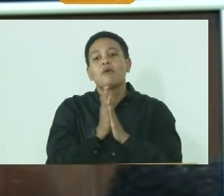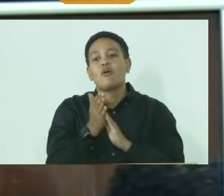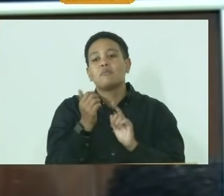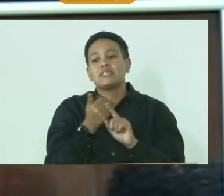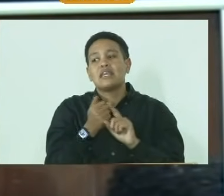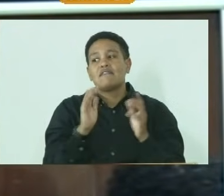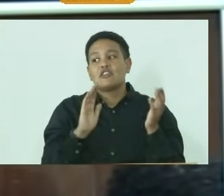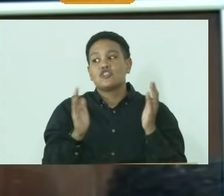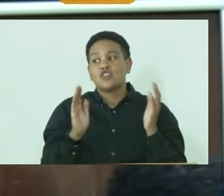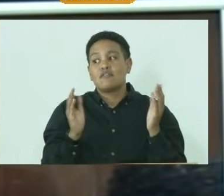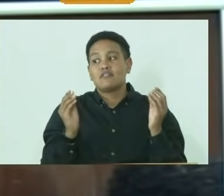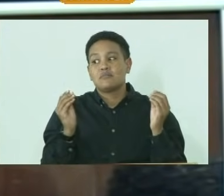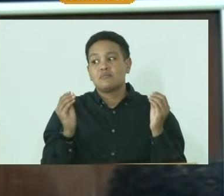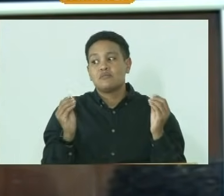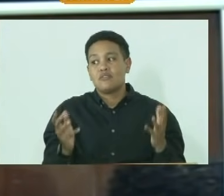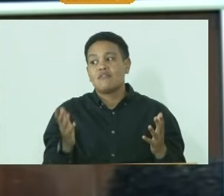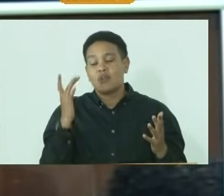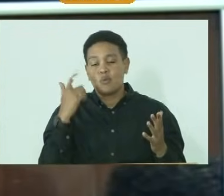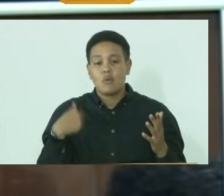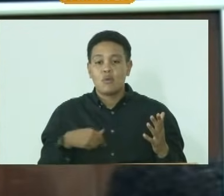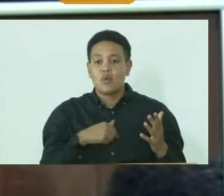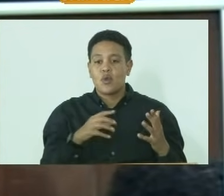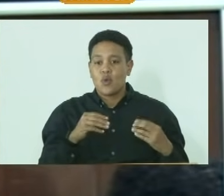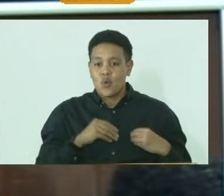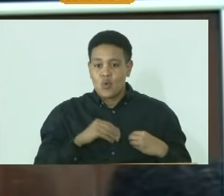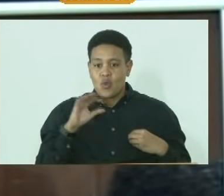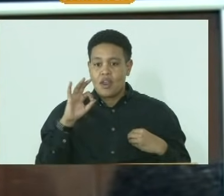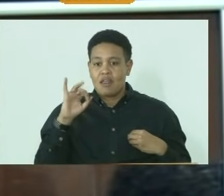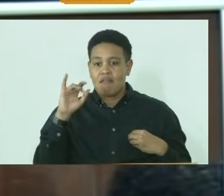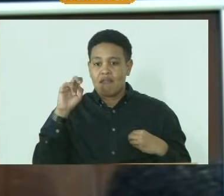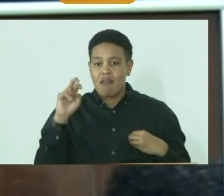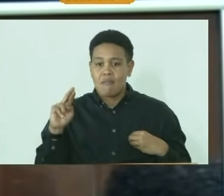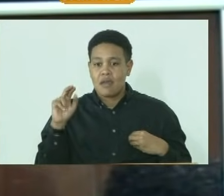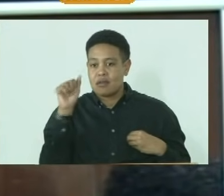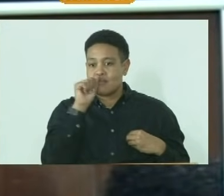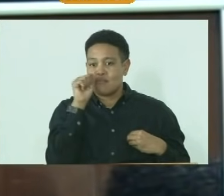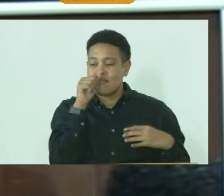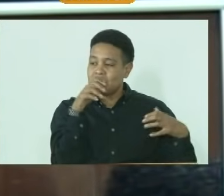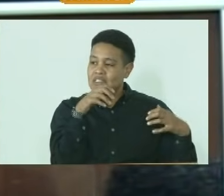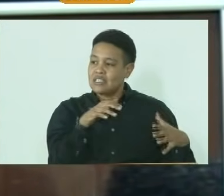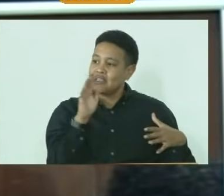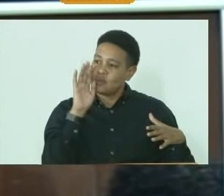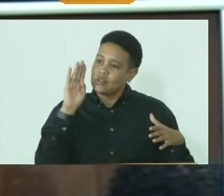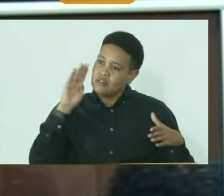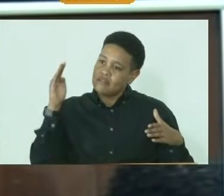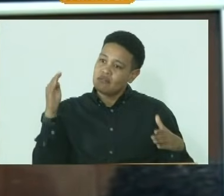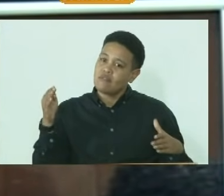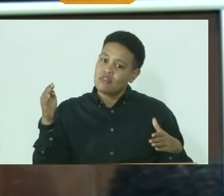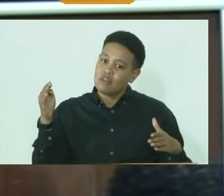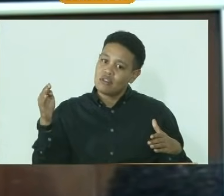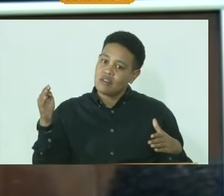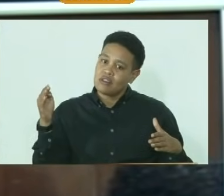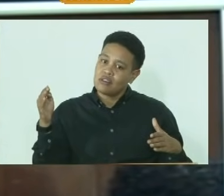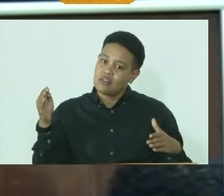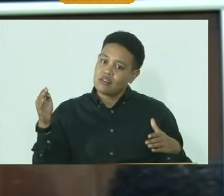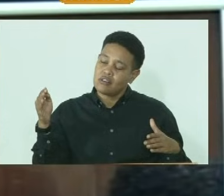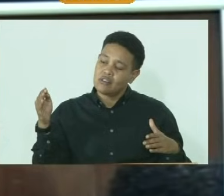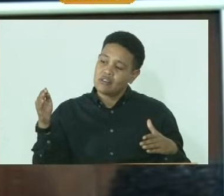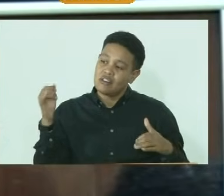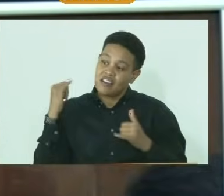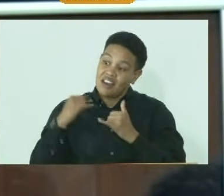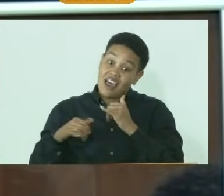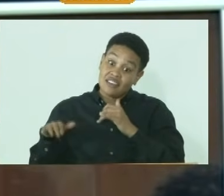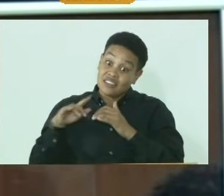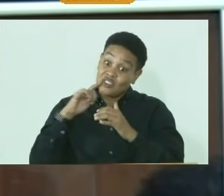service provider because we own the fiber, and then the private sector would deal with the last mile, so to speak, to get to